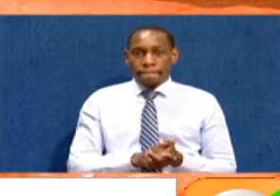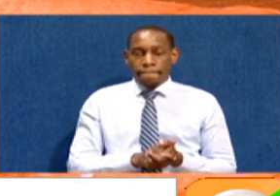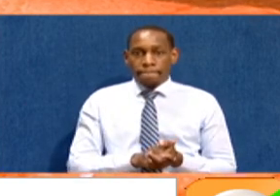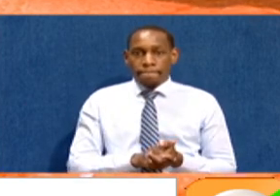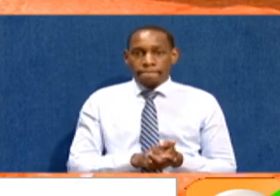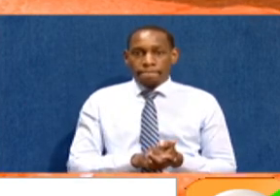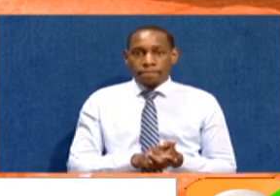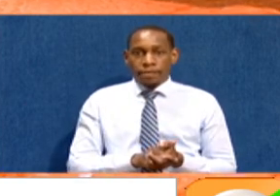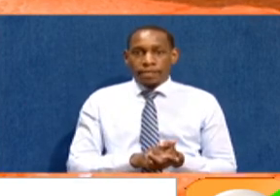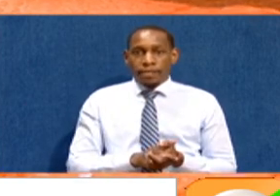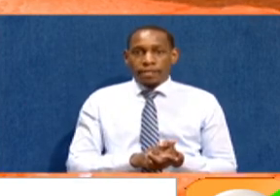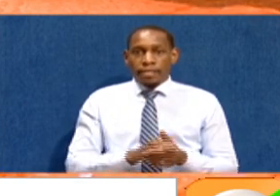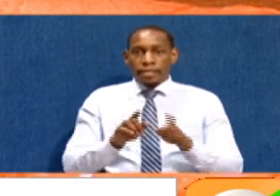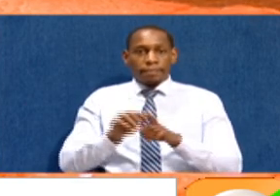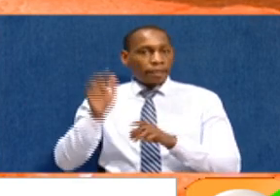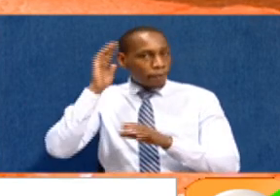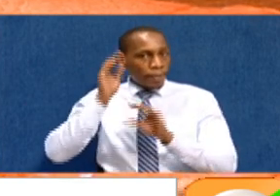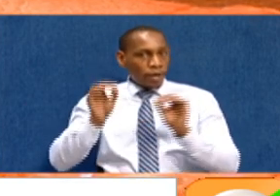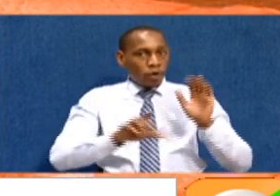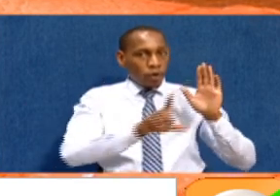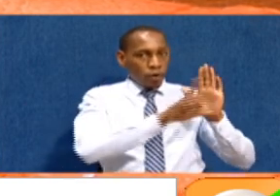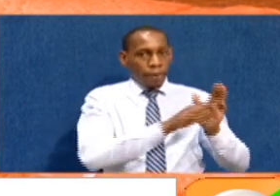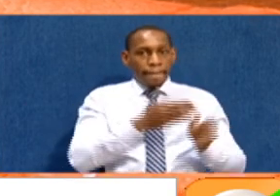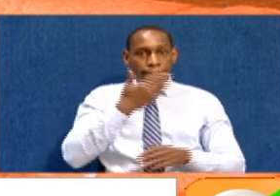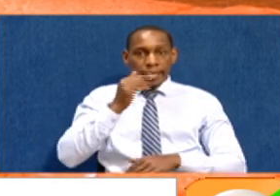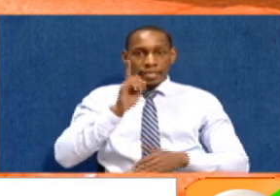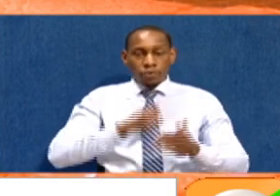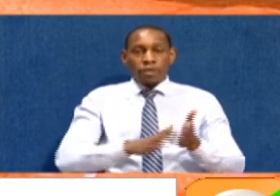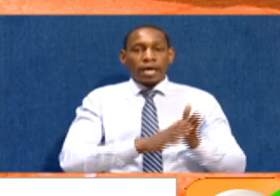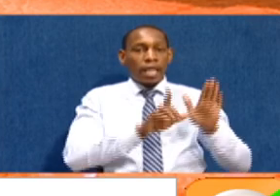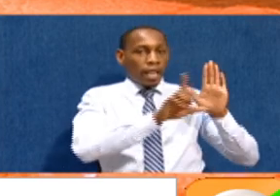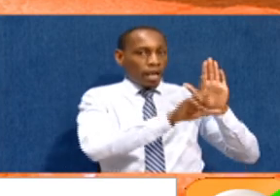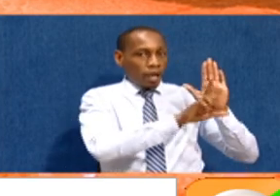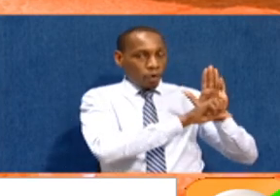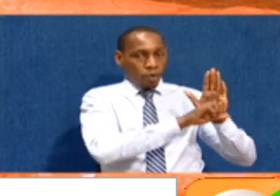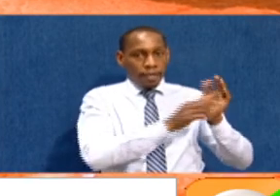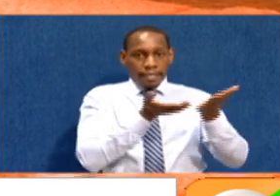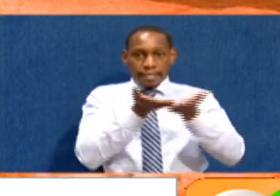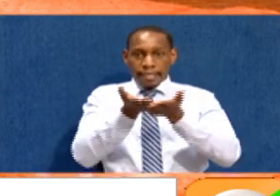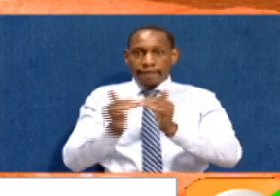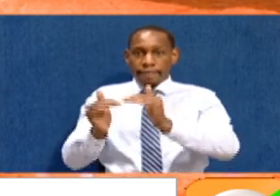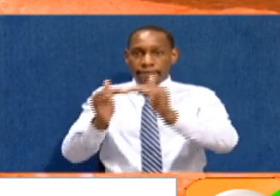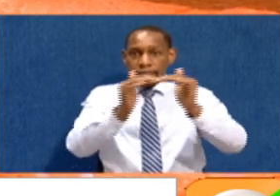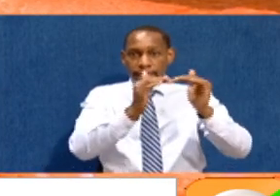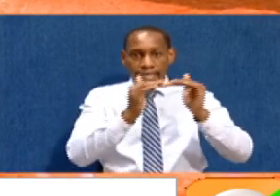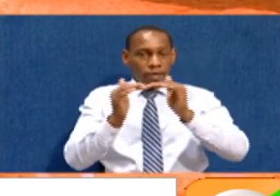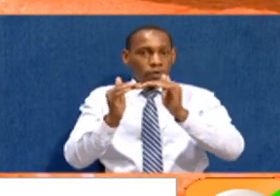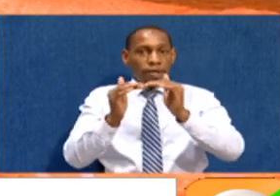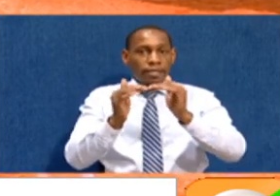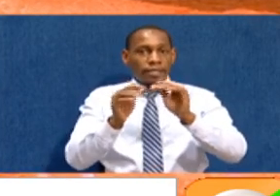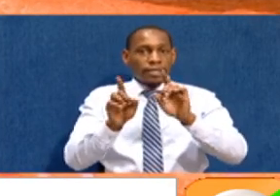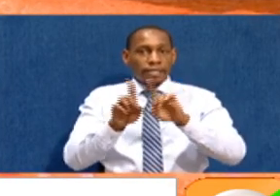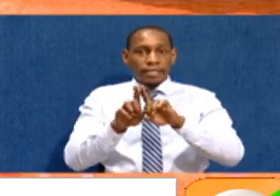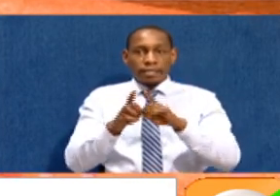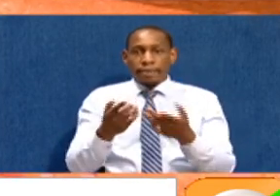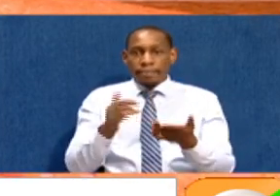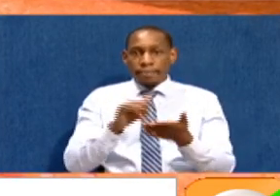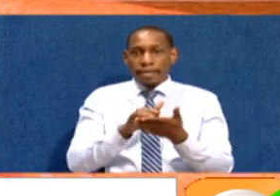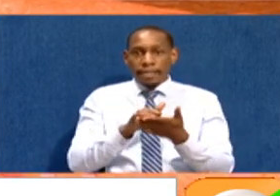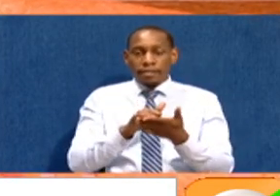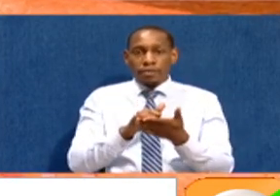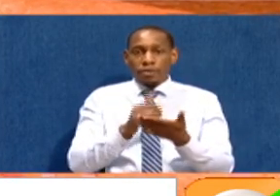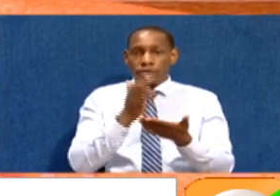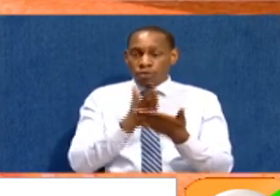also disobey the law. So let the law apply equally. Let it be like the saw that